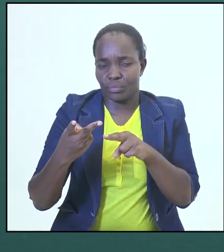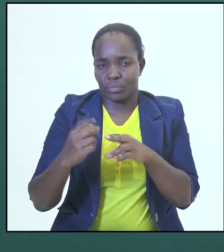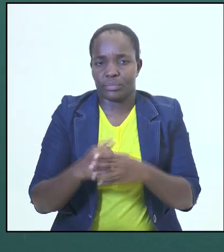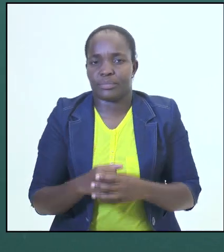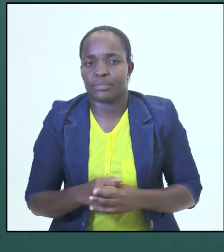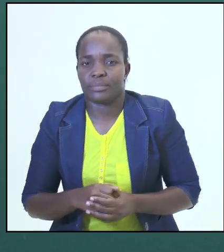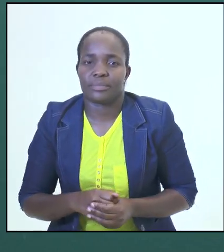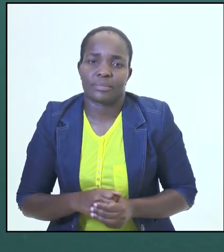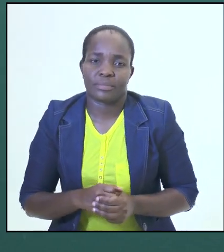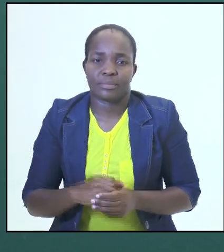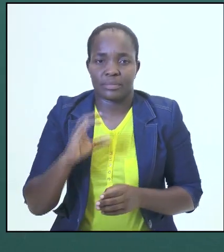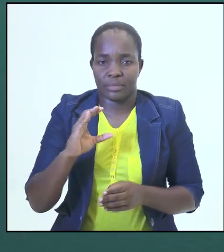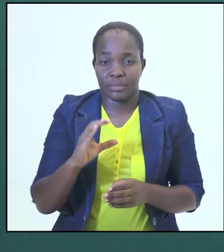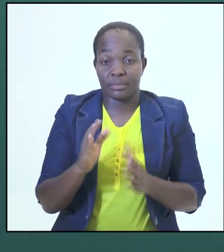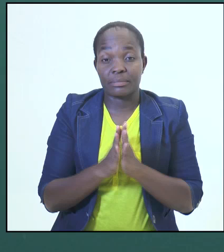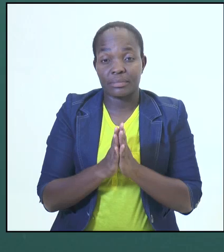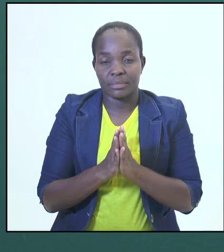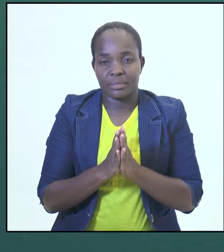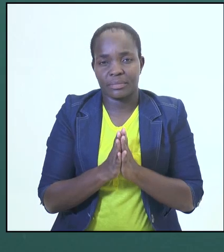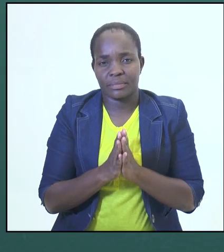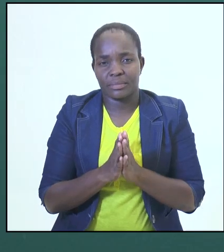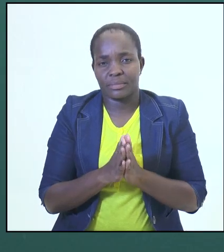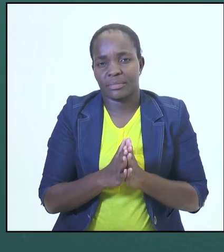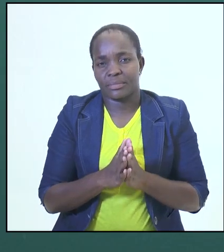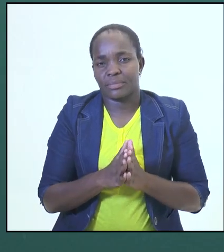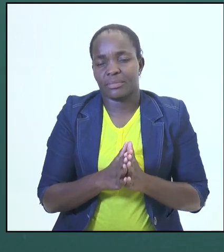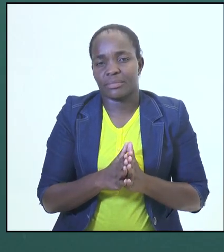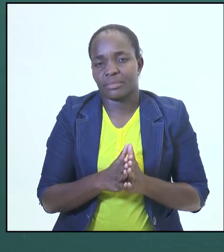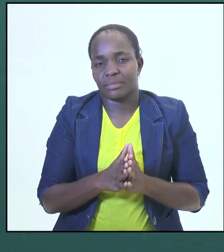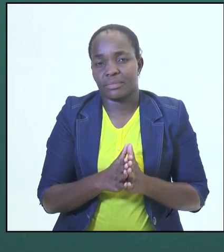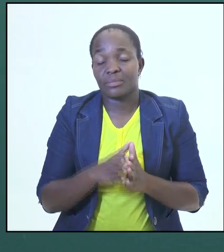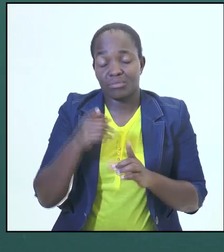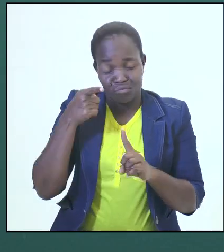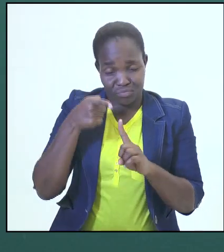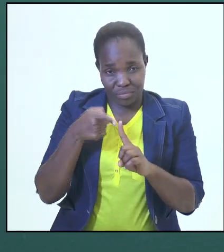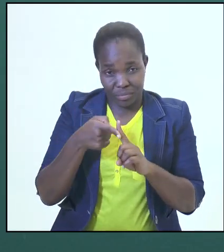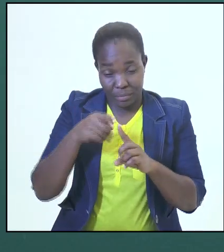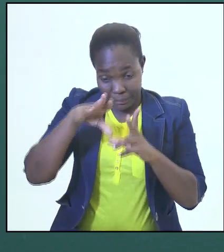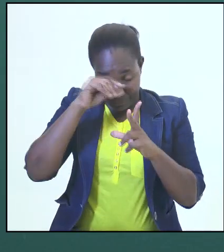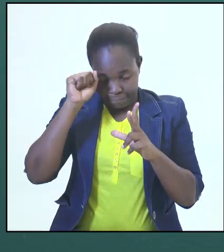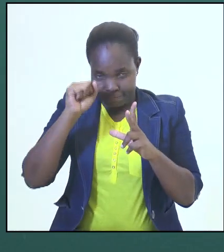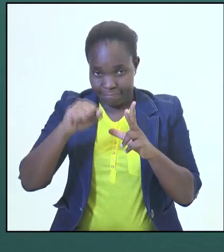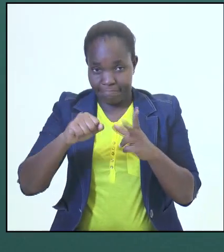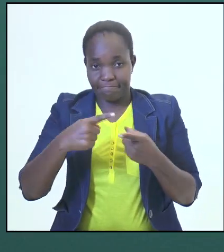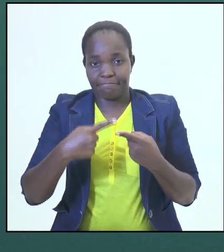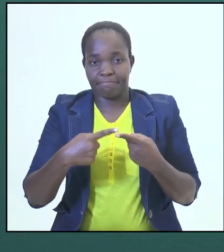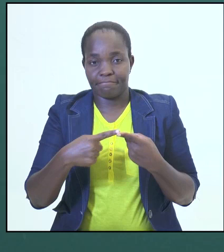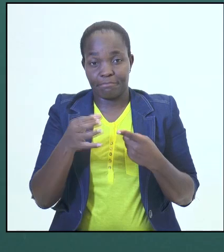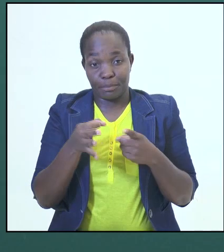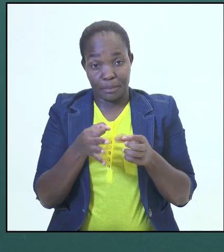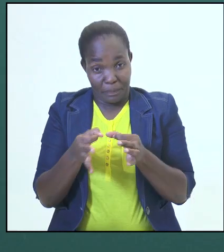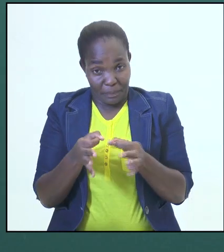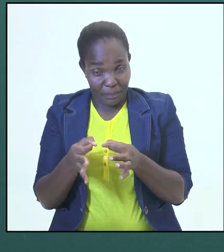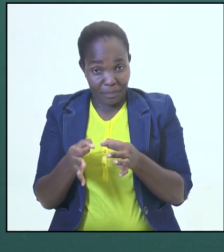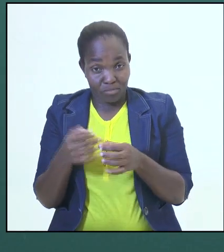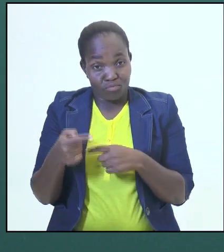a starch. Please note our learning objectives. Learners should be able to explain